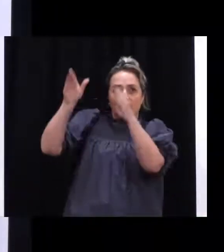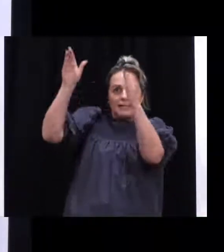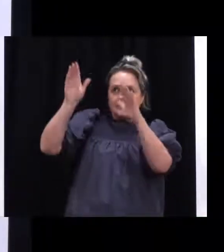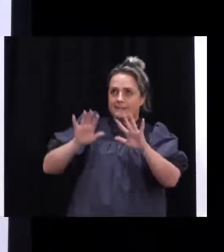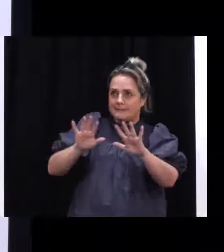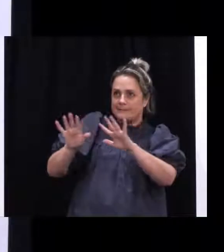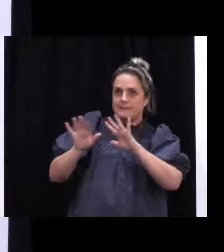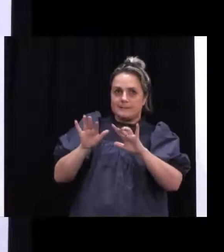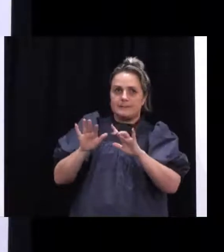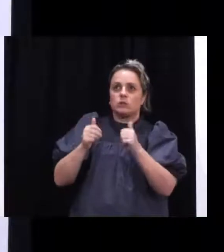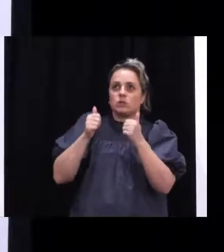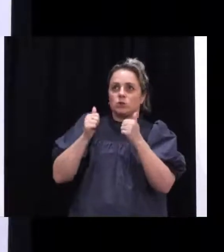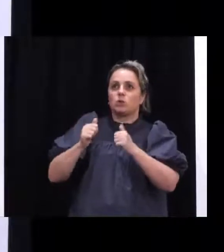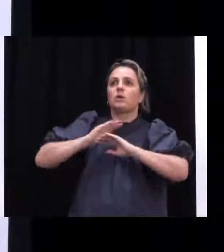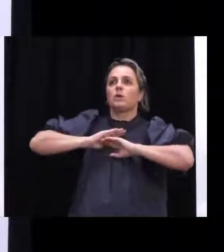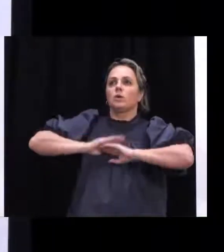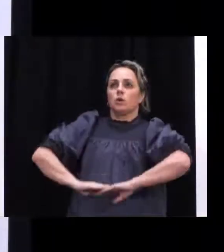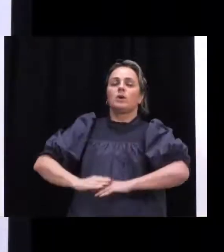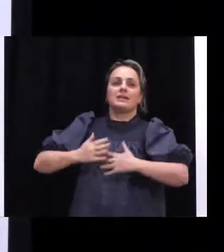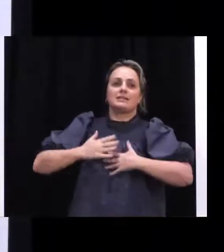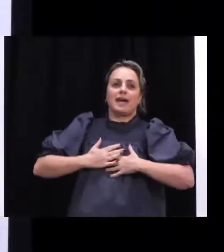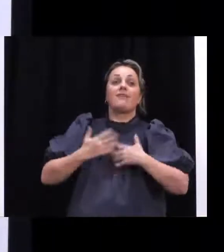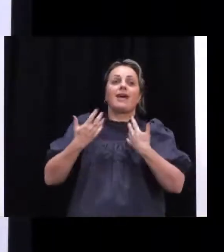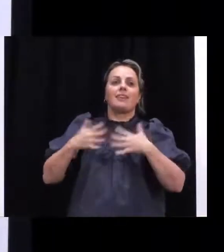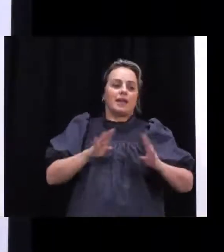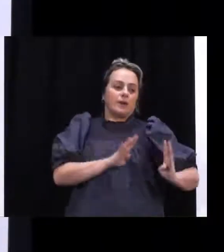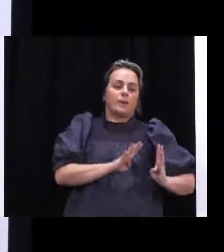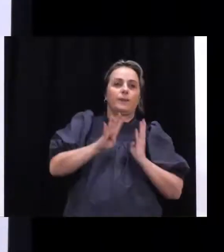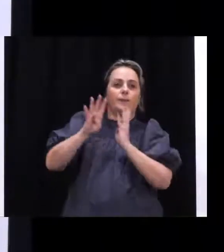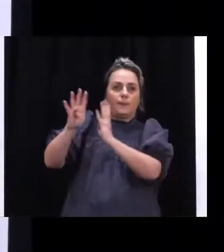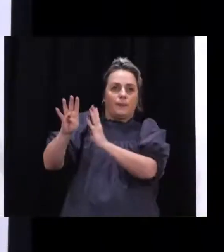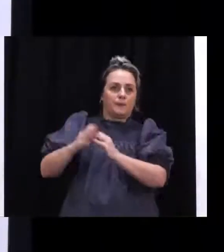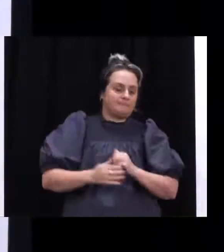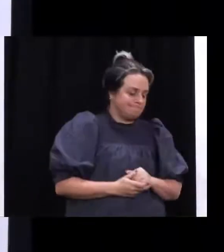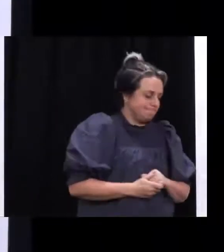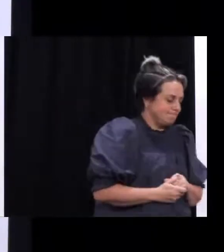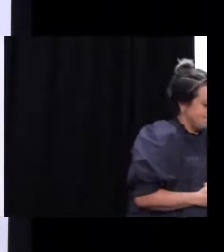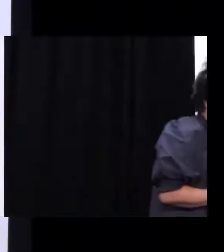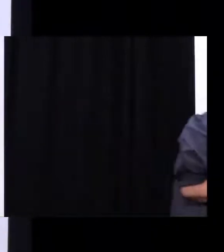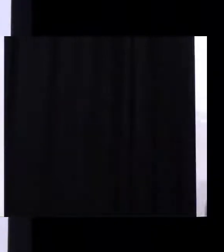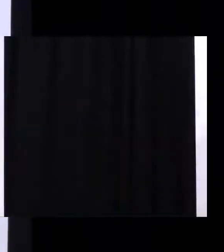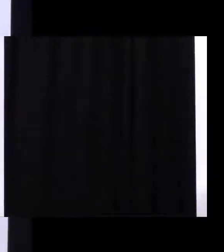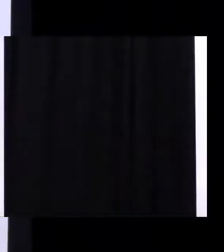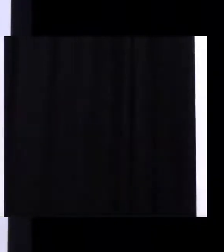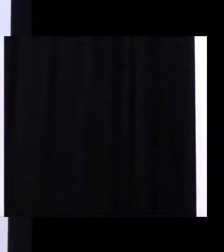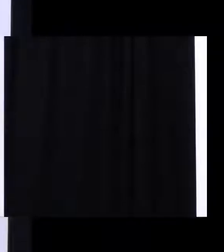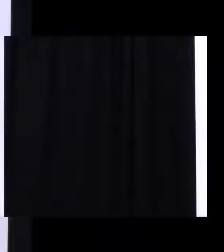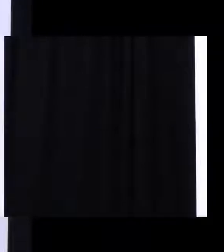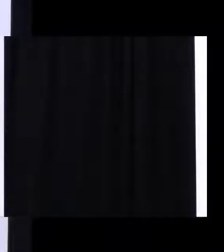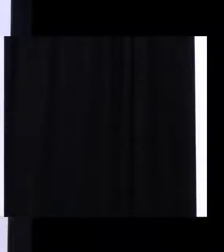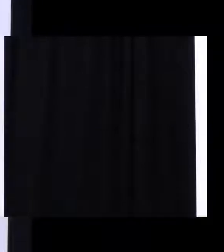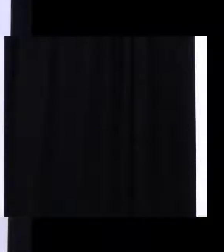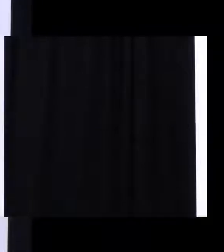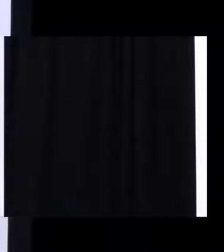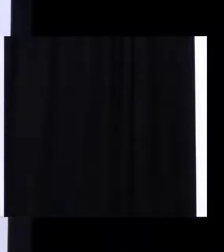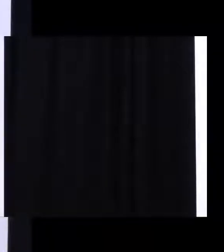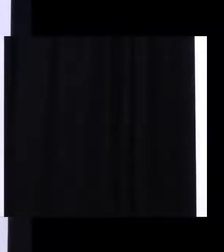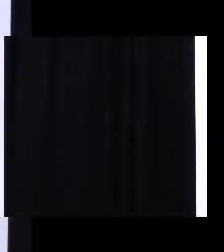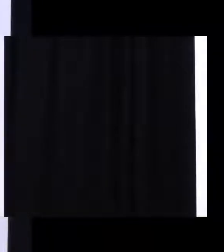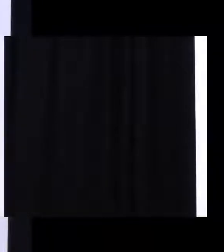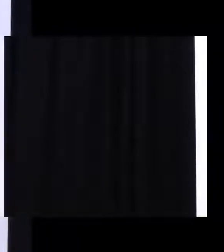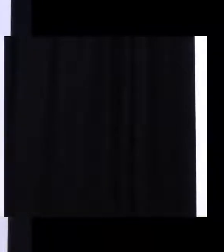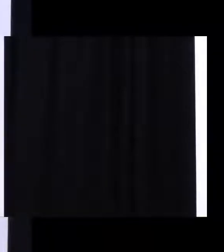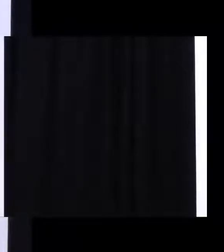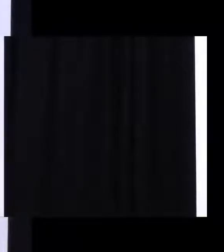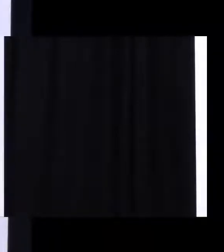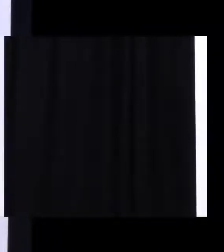as tight as possible before we put anyone further into it. All of this means it's unavoidable that for now we have had to extend